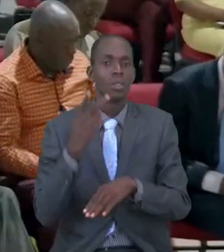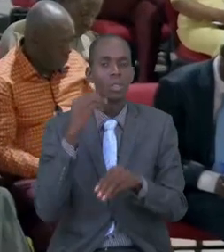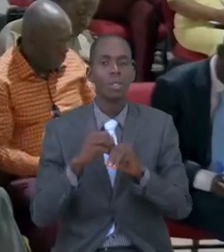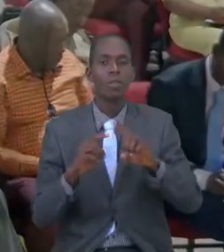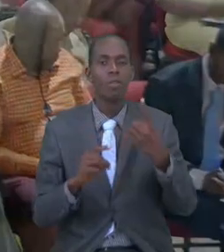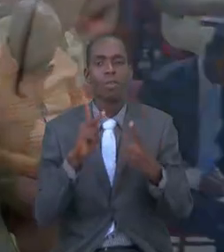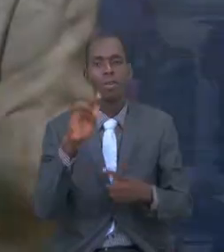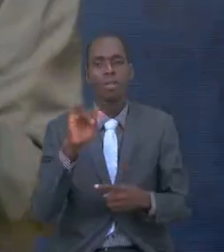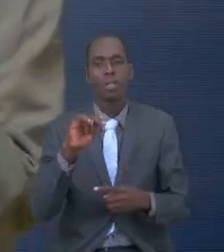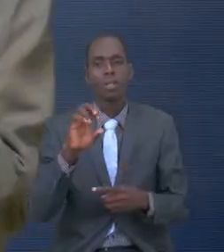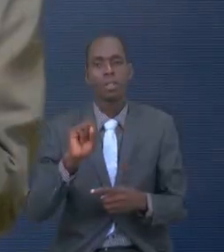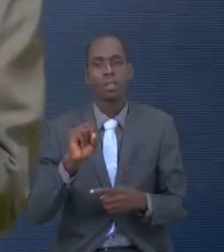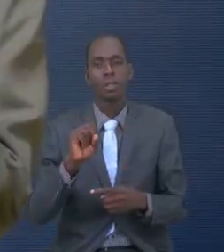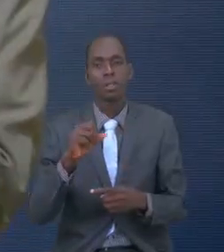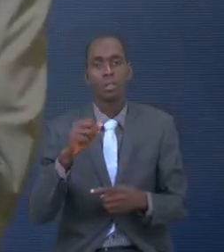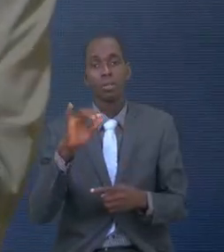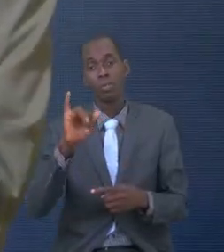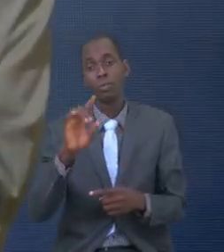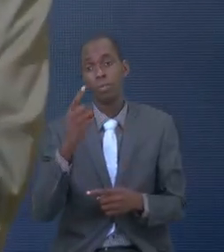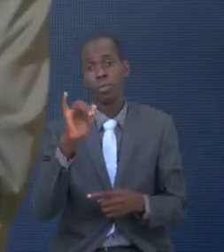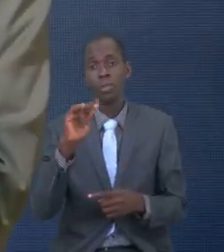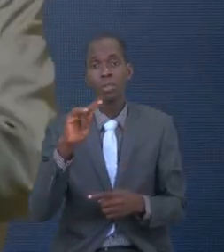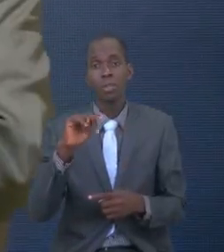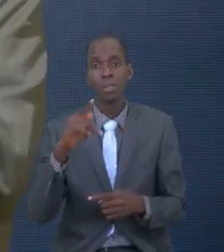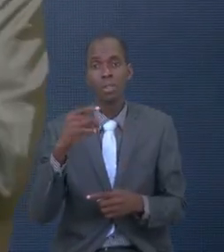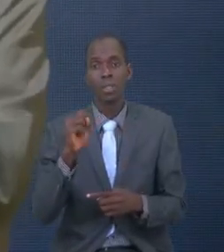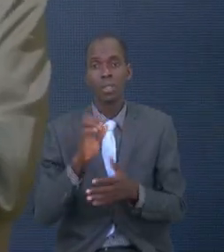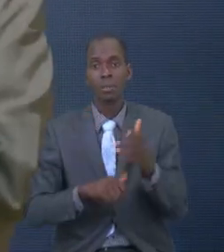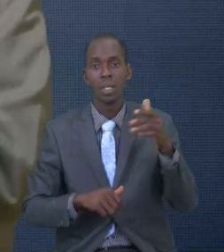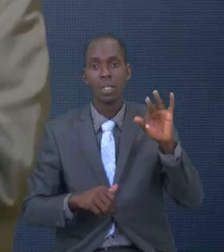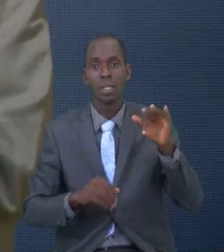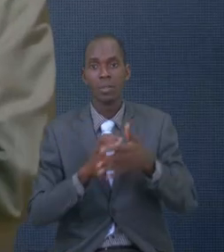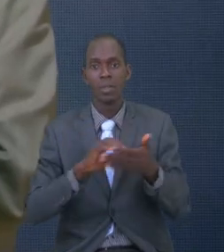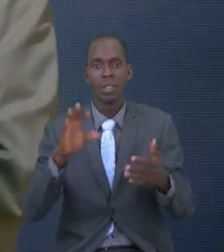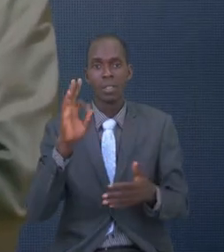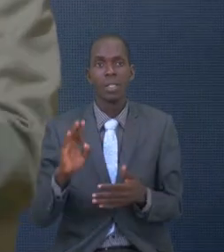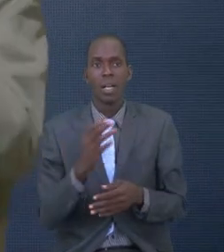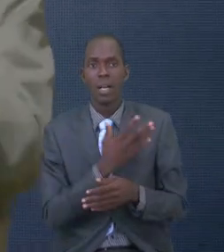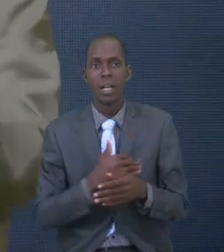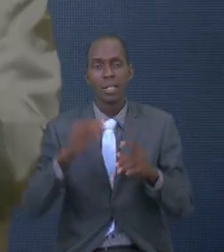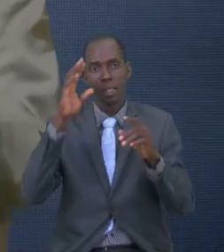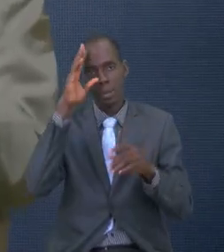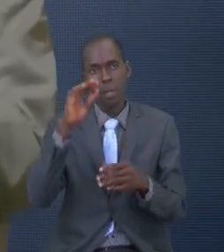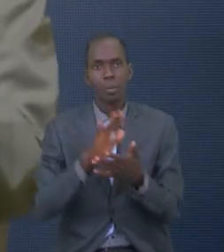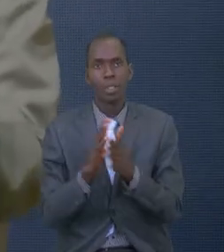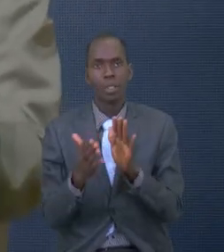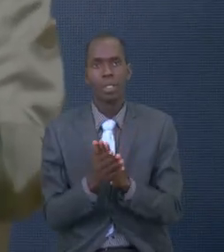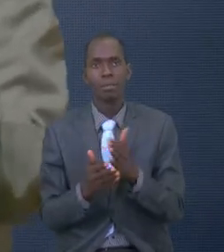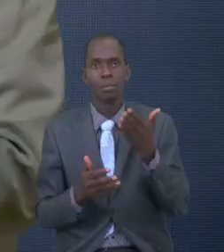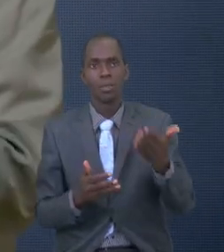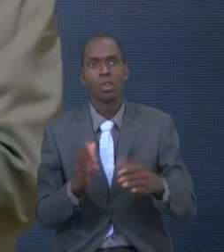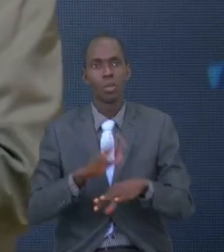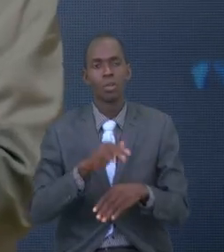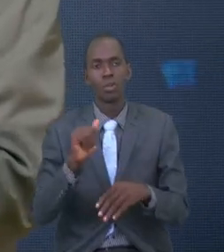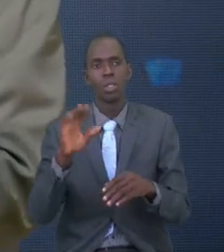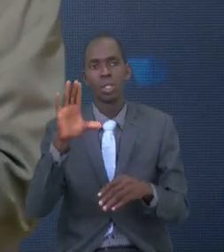he came hither unto a cave, and he lodged there. And behold, the word of